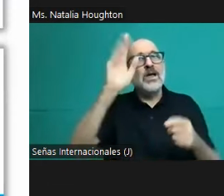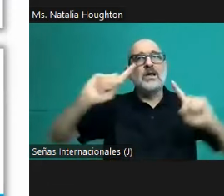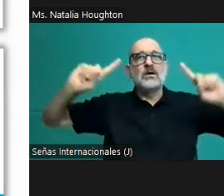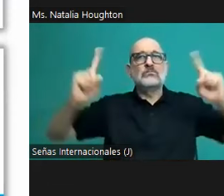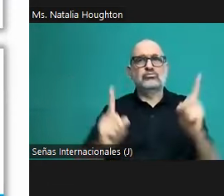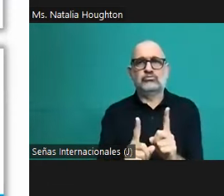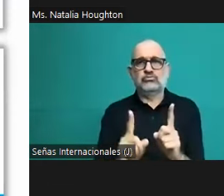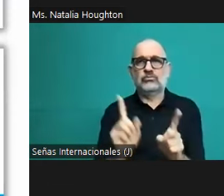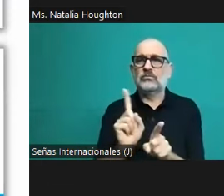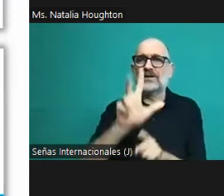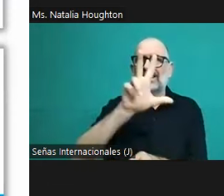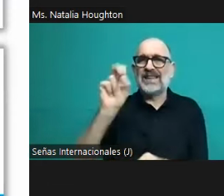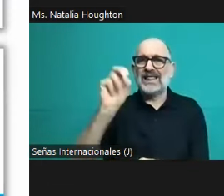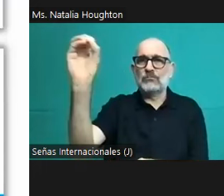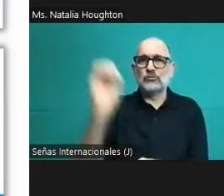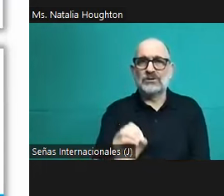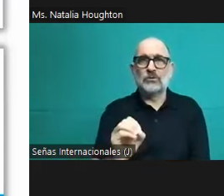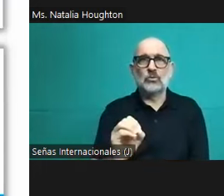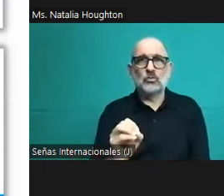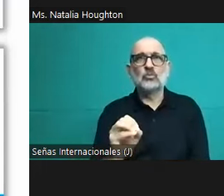have in the region, but also